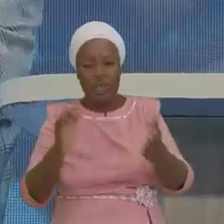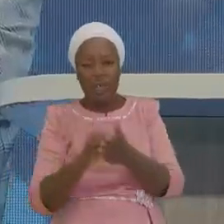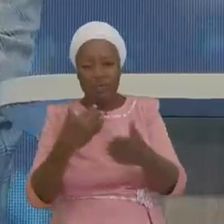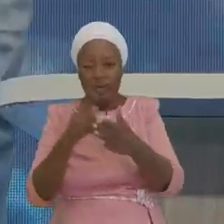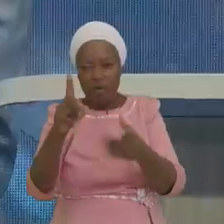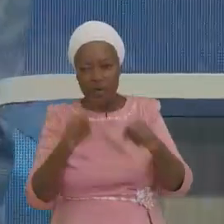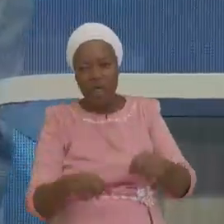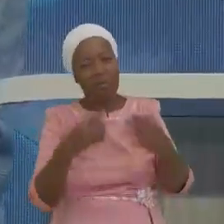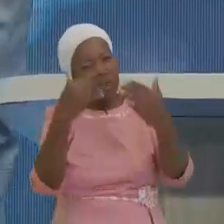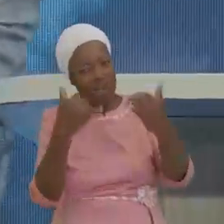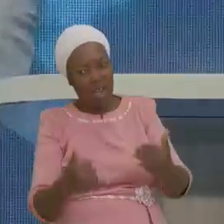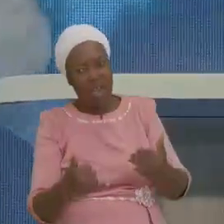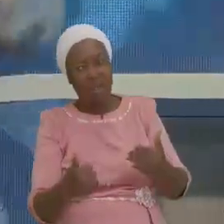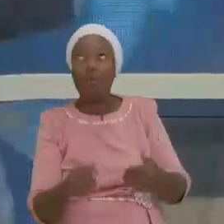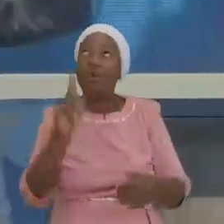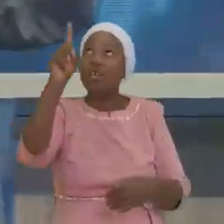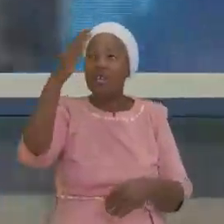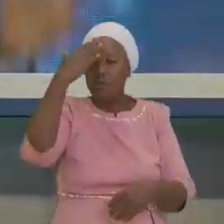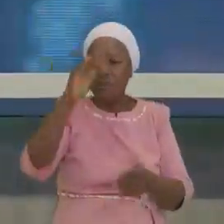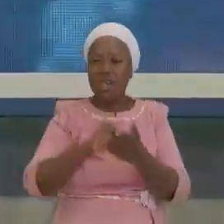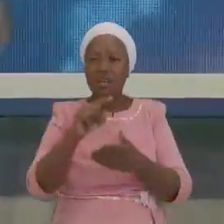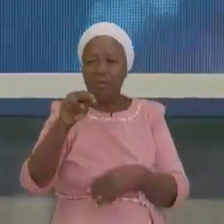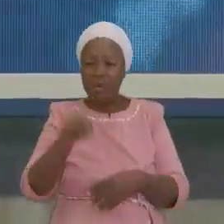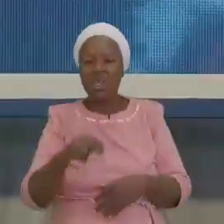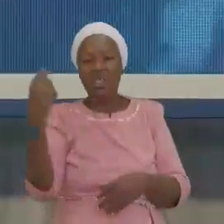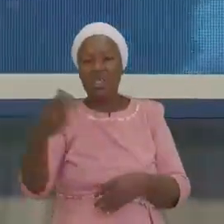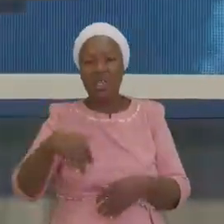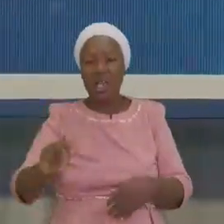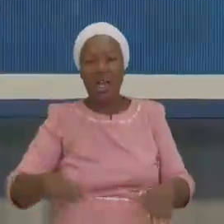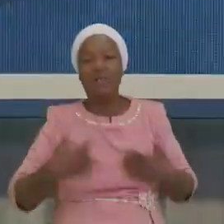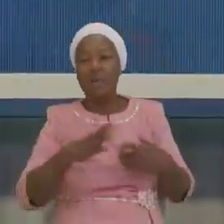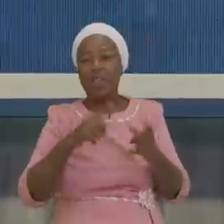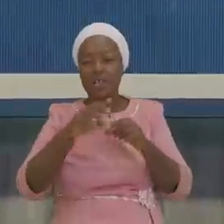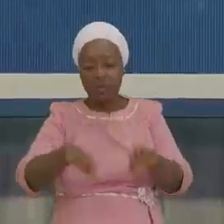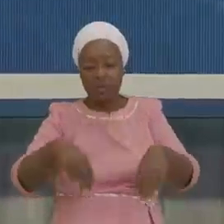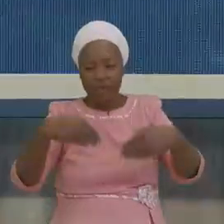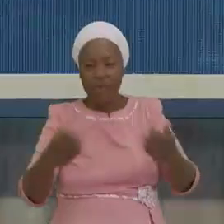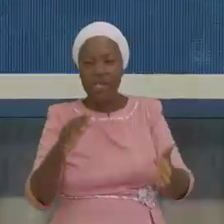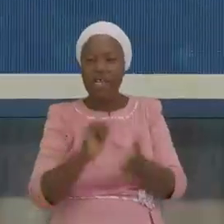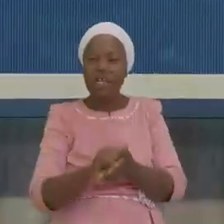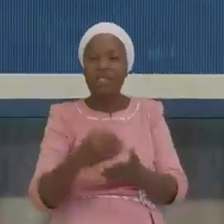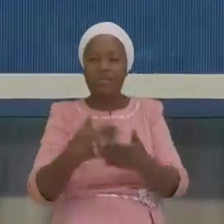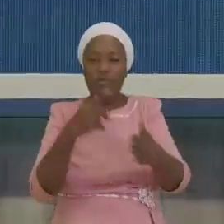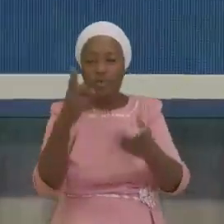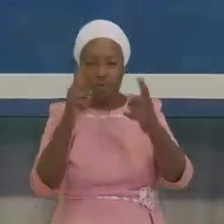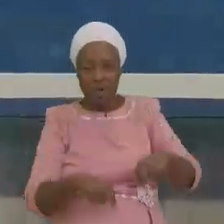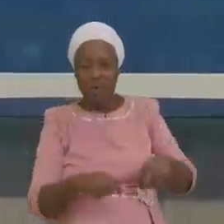Now he knows you will need eternal life, and he provided that before you